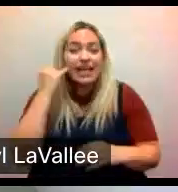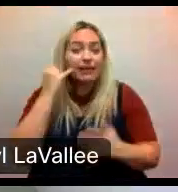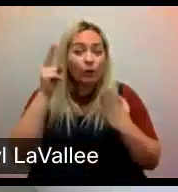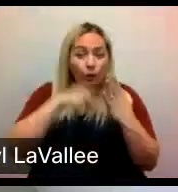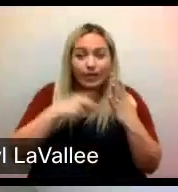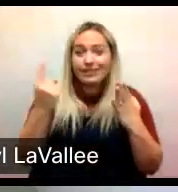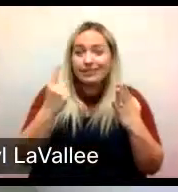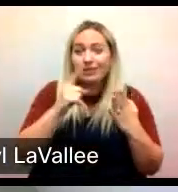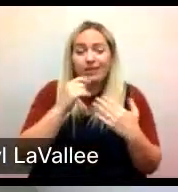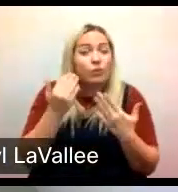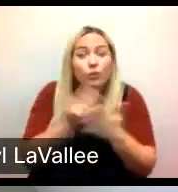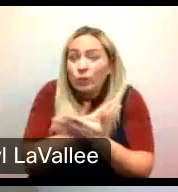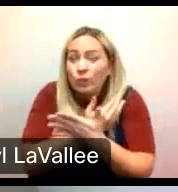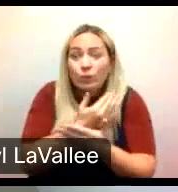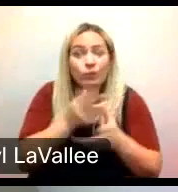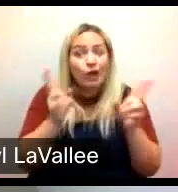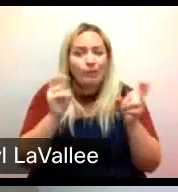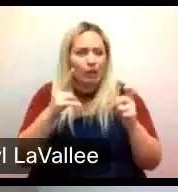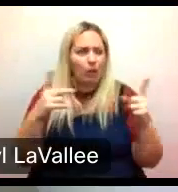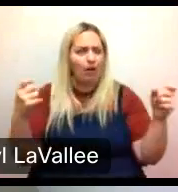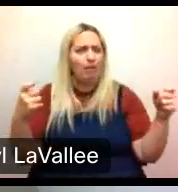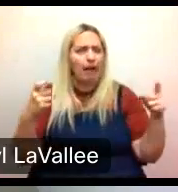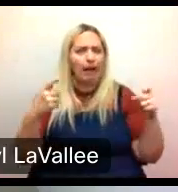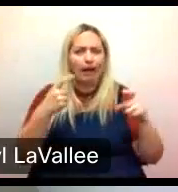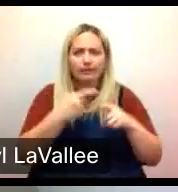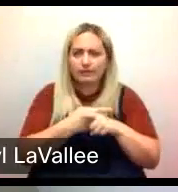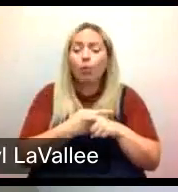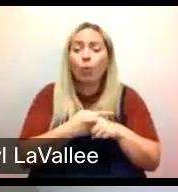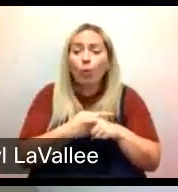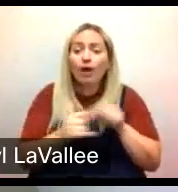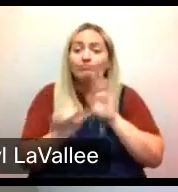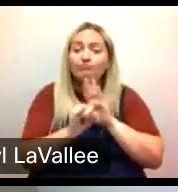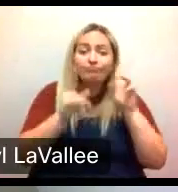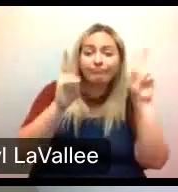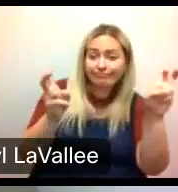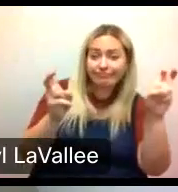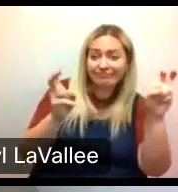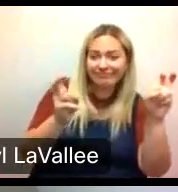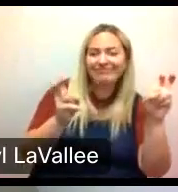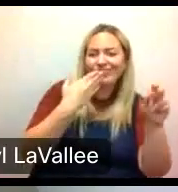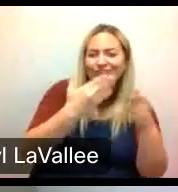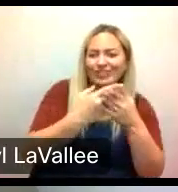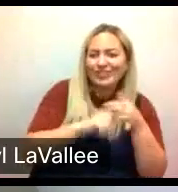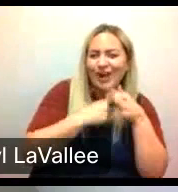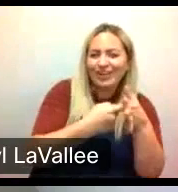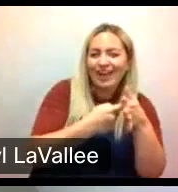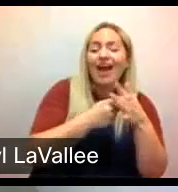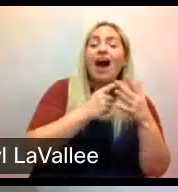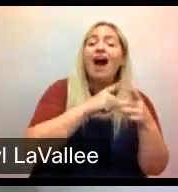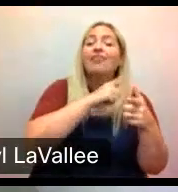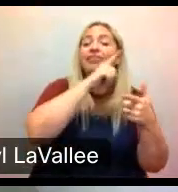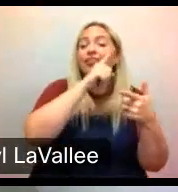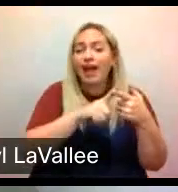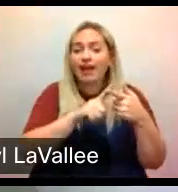very unfamiliar or it's very complex. So identifying the topic, that can be a great place to start, and then working to ask